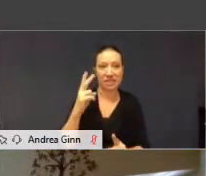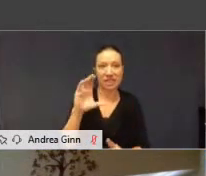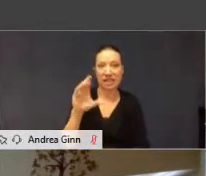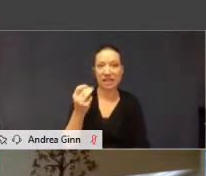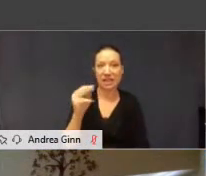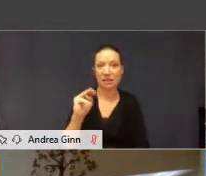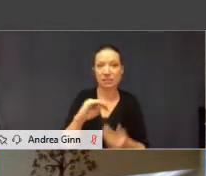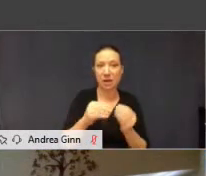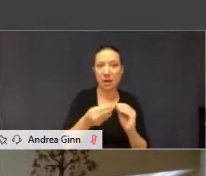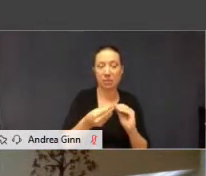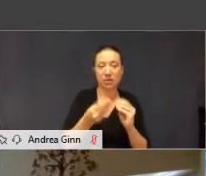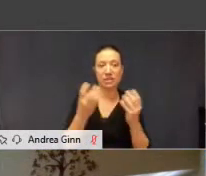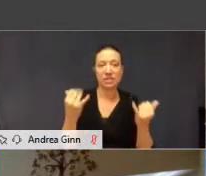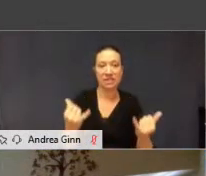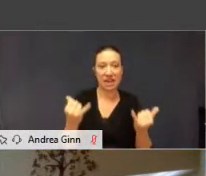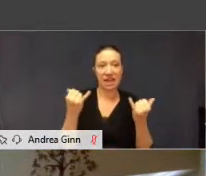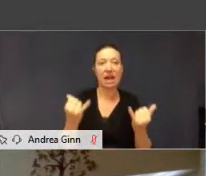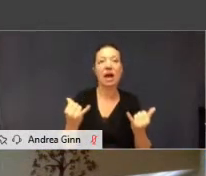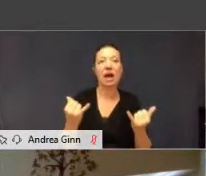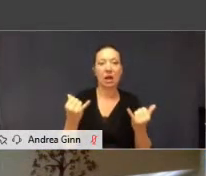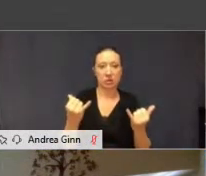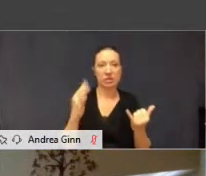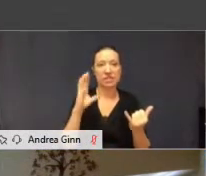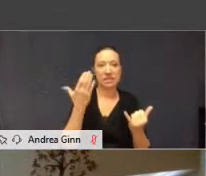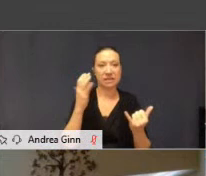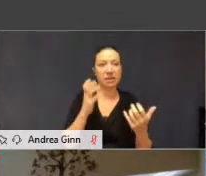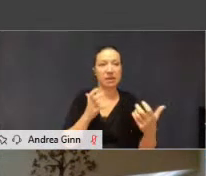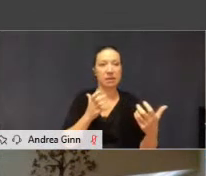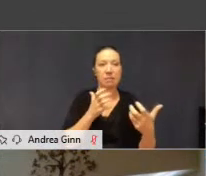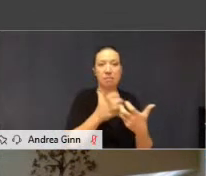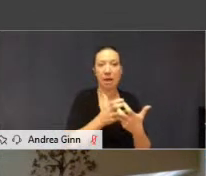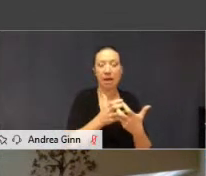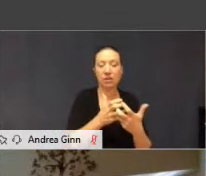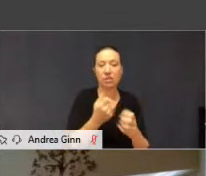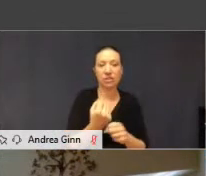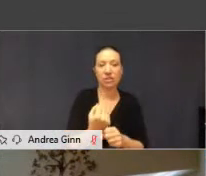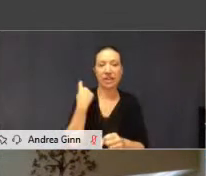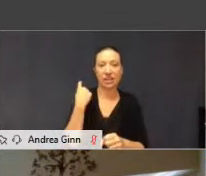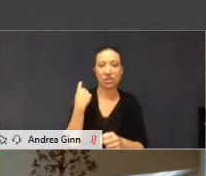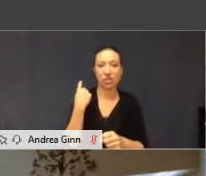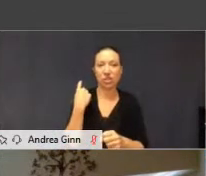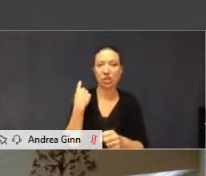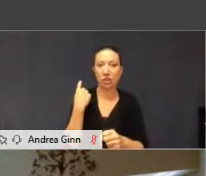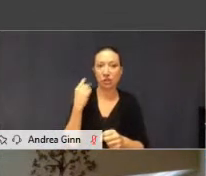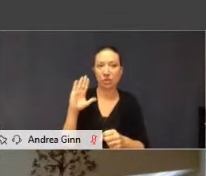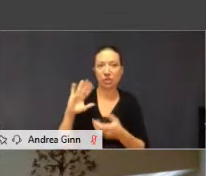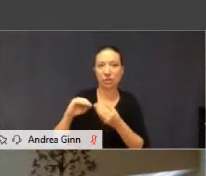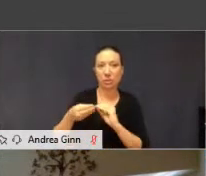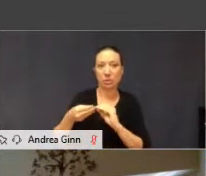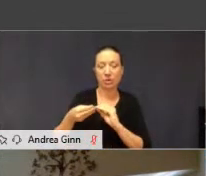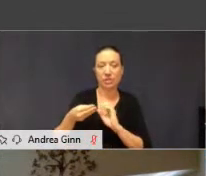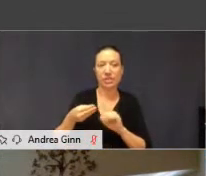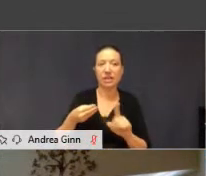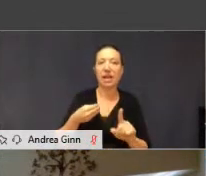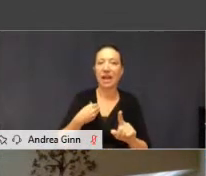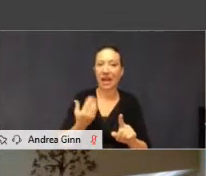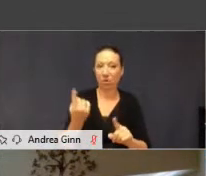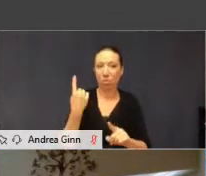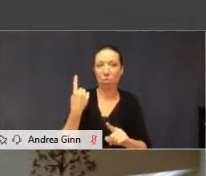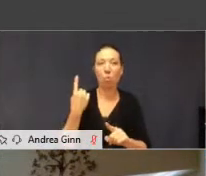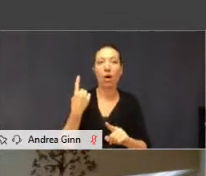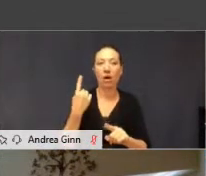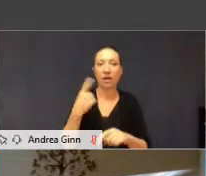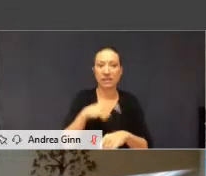looking very similar to the utilization at the same time last year. There was a significant period of lag, though,